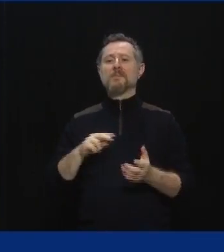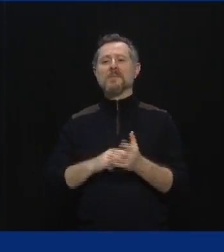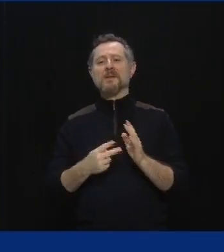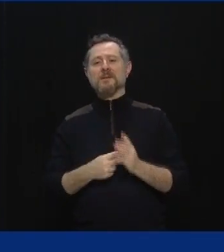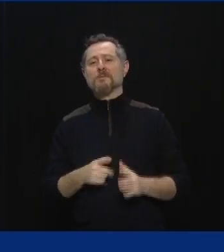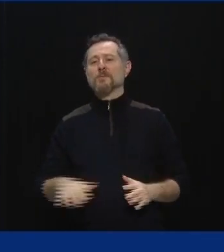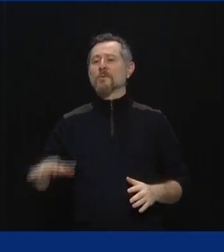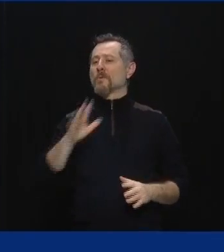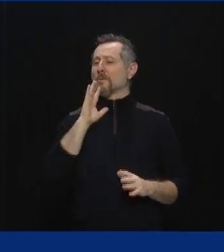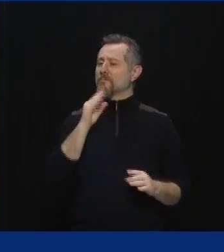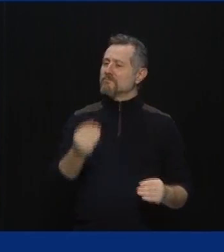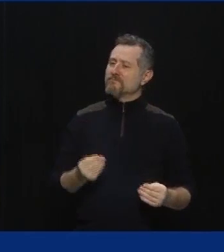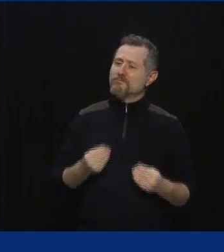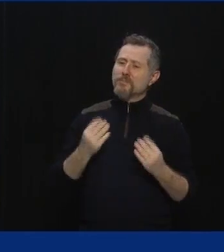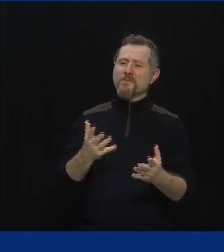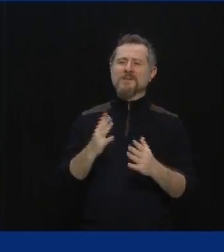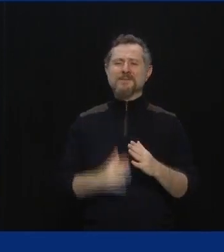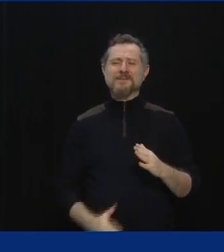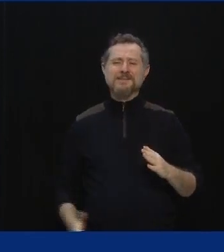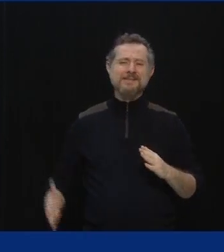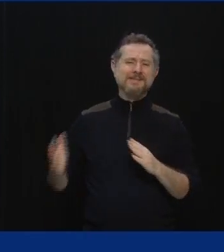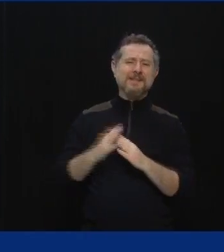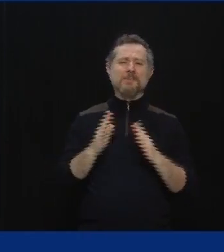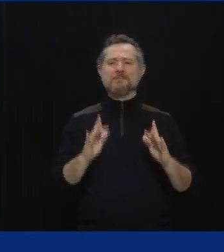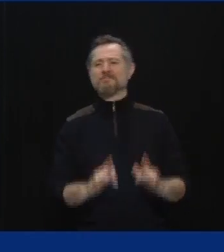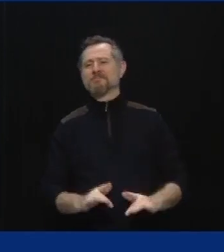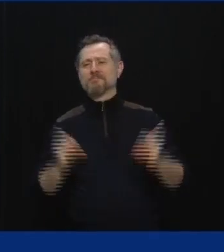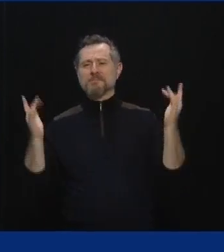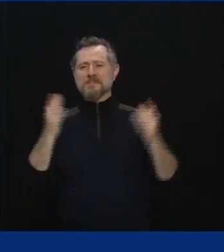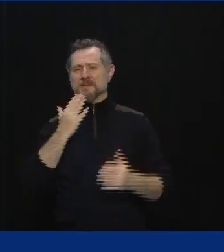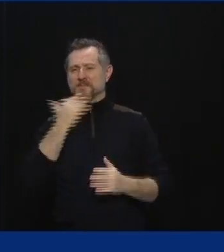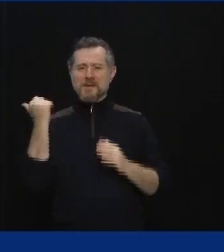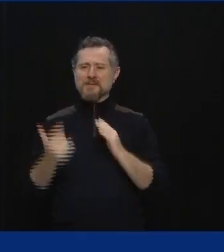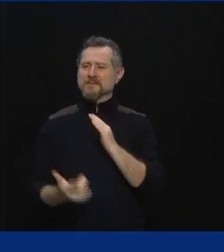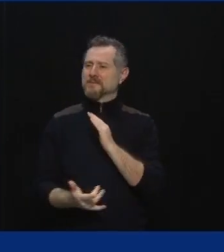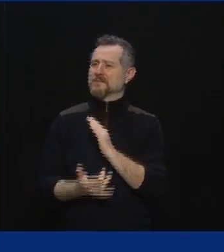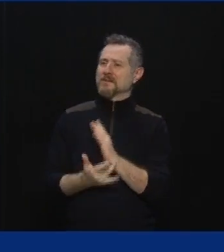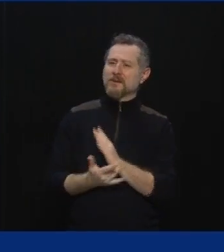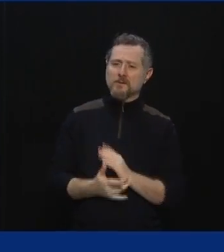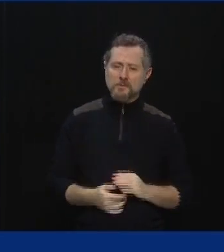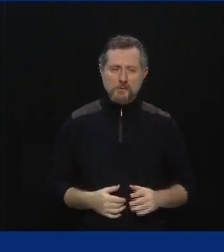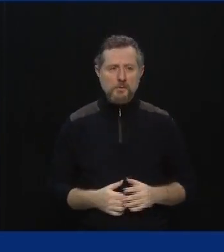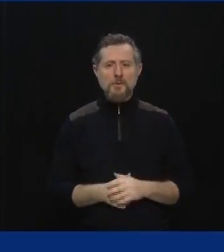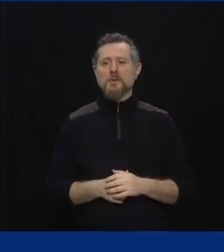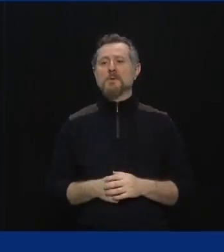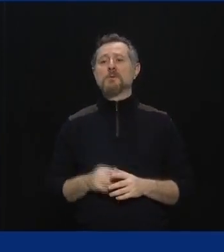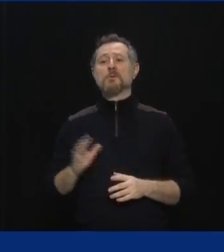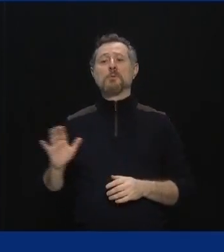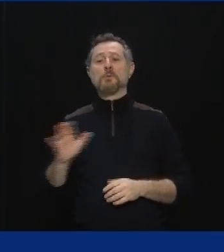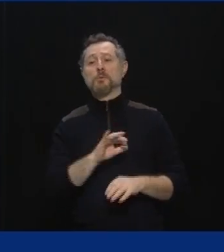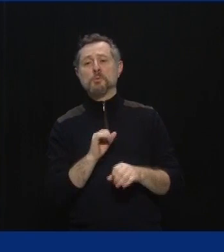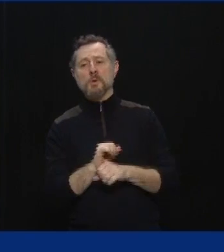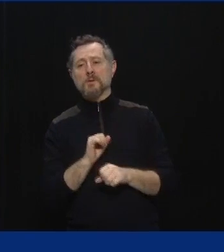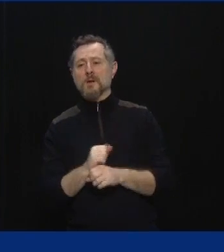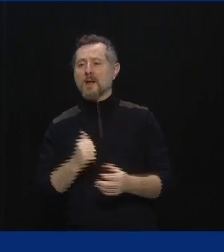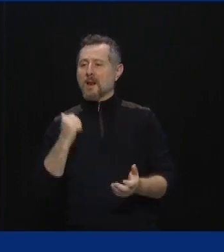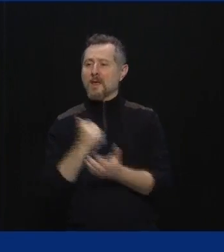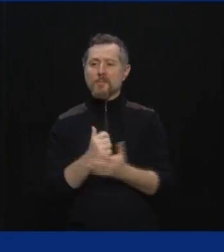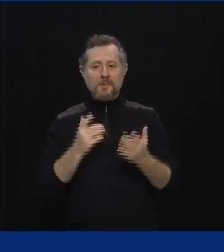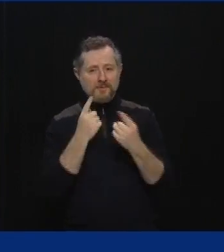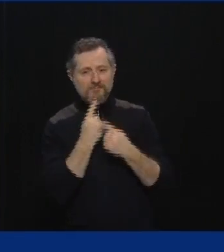state-of-the-art terminal, you are taking a bold step forward and revitalizing